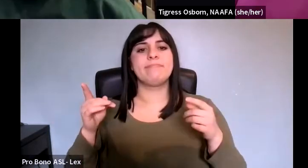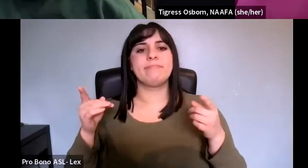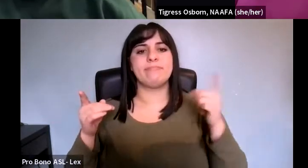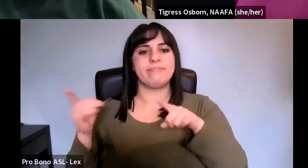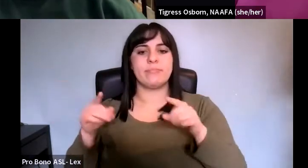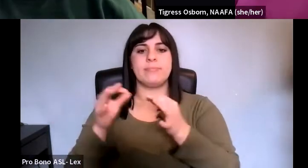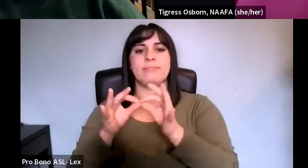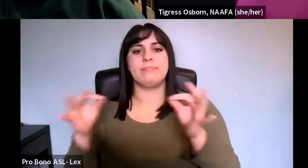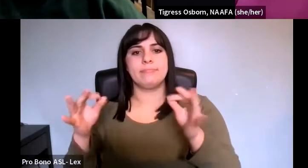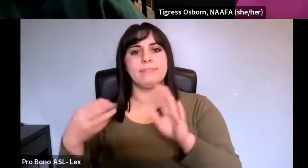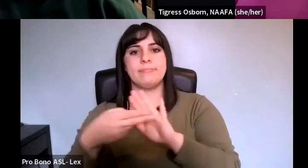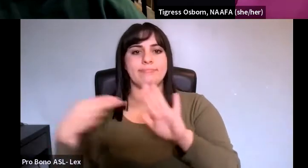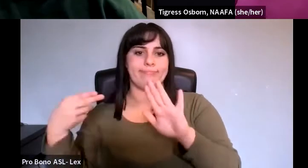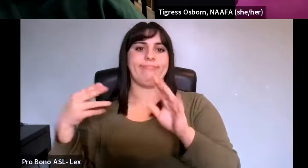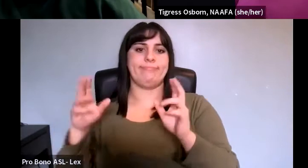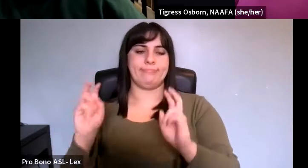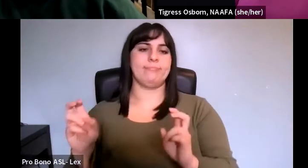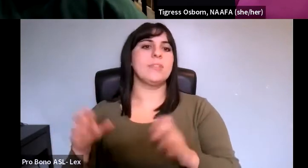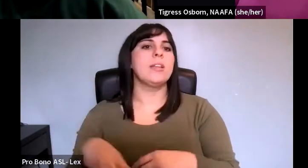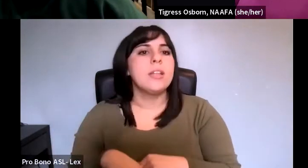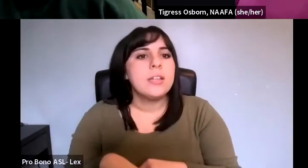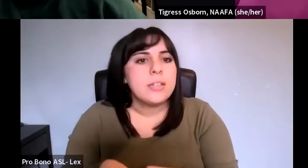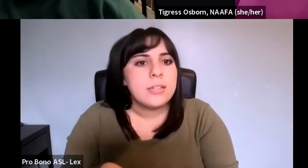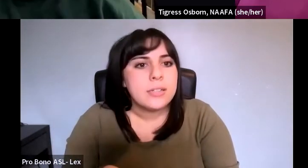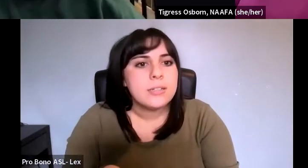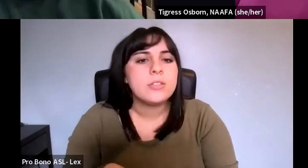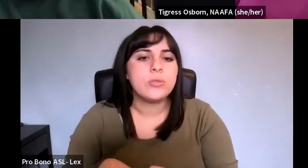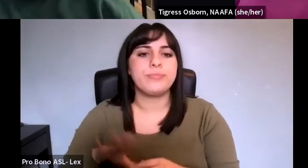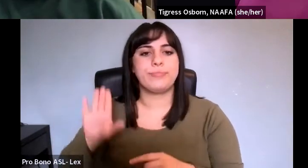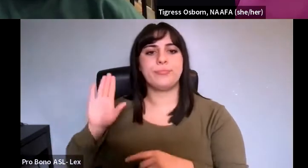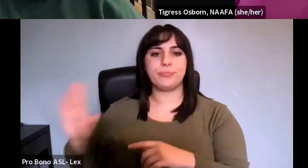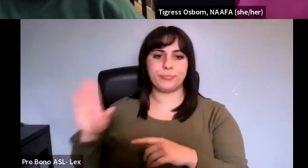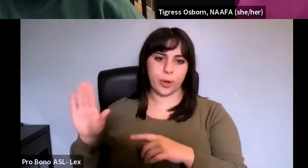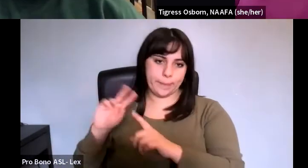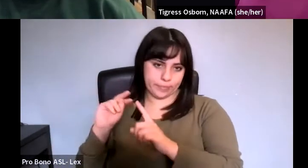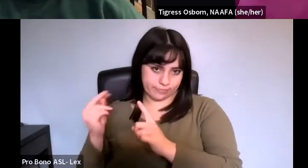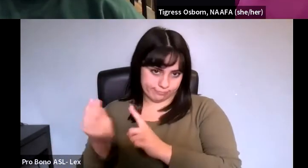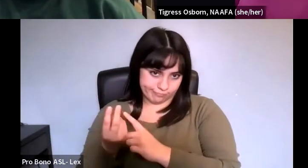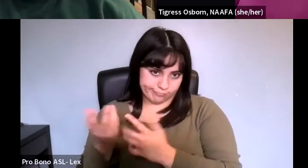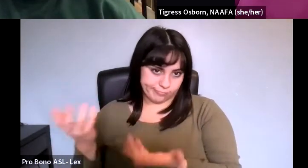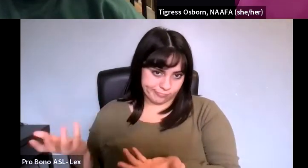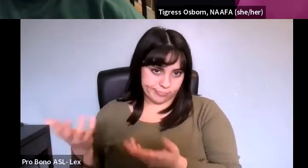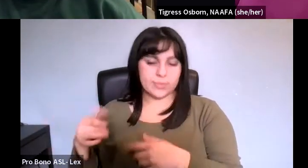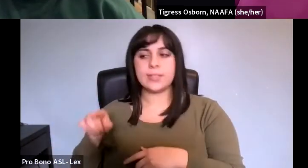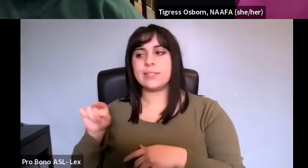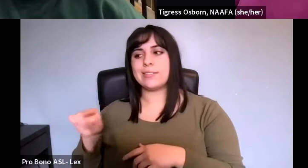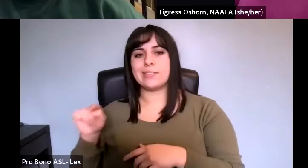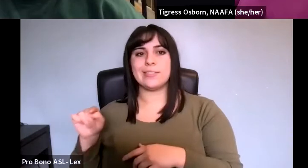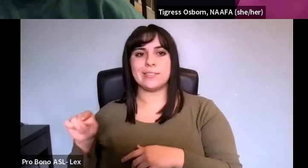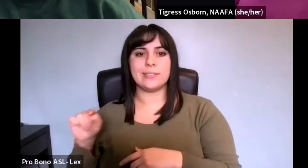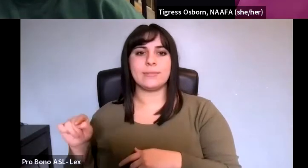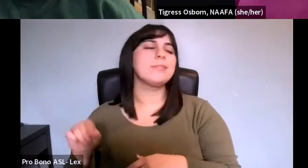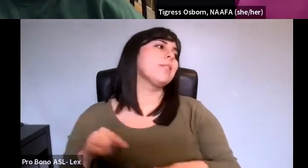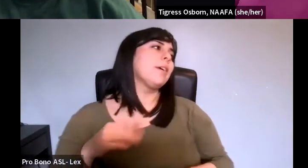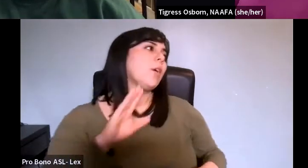me. Yeah, and so her point of view was, you know, this is going to be lying in some bookshop